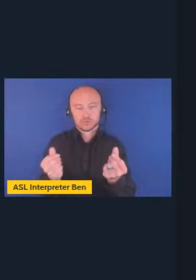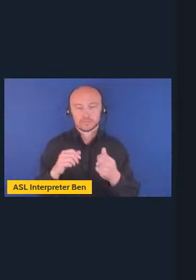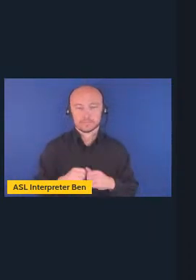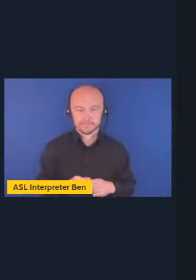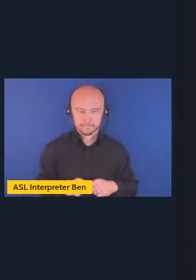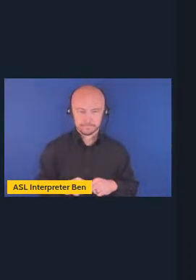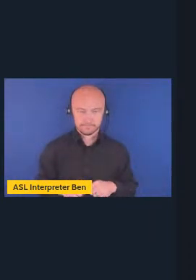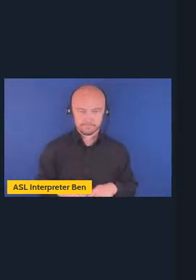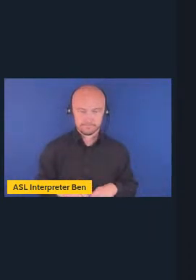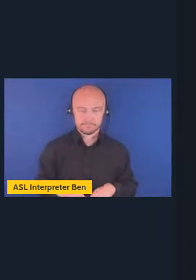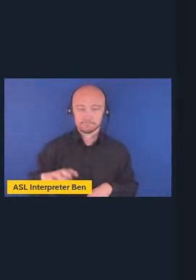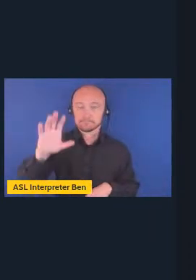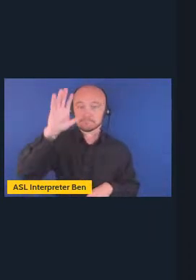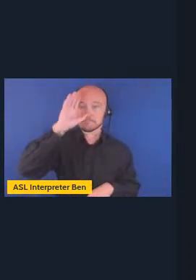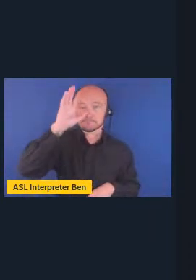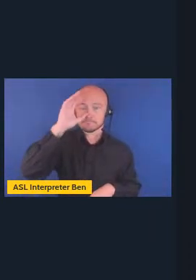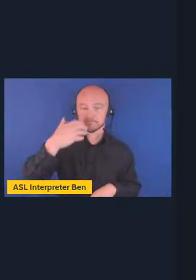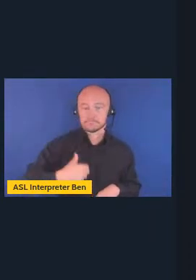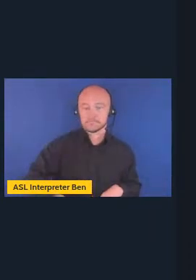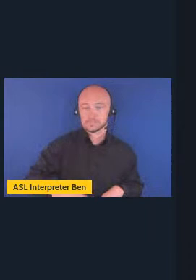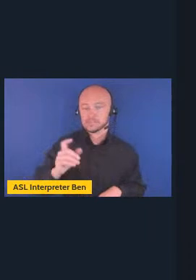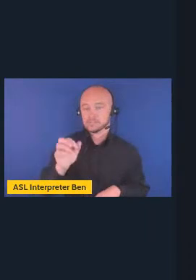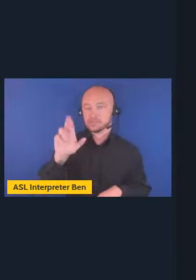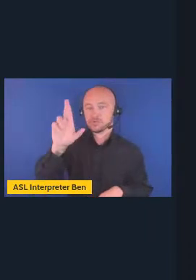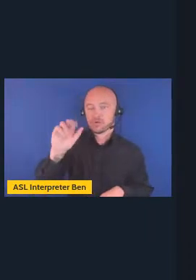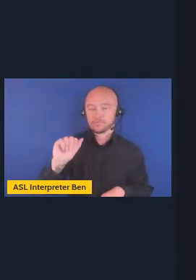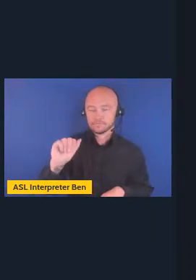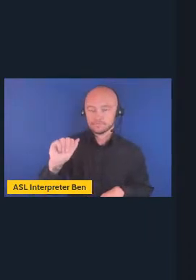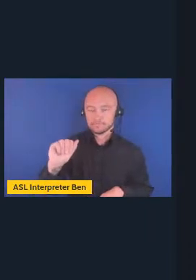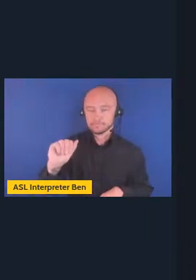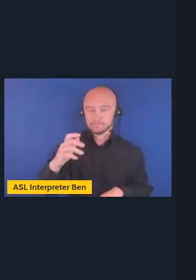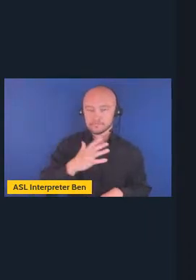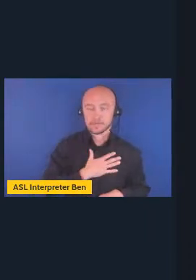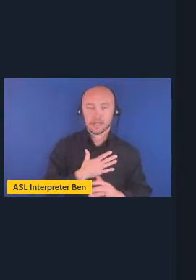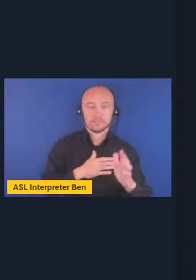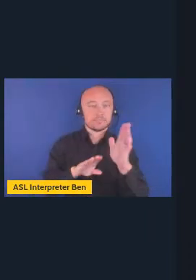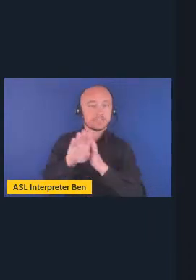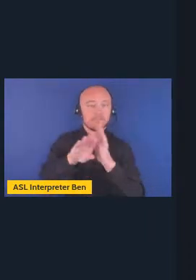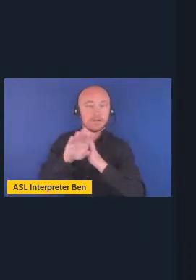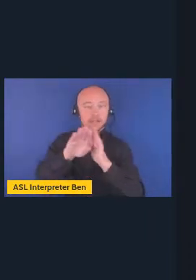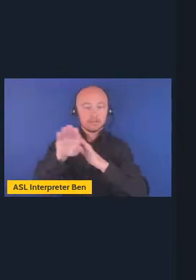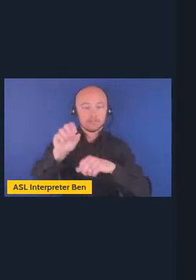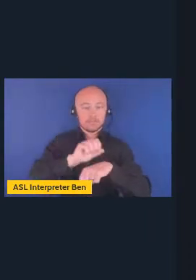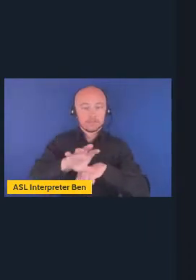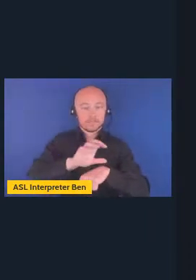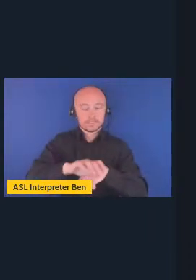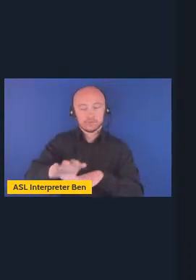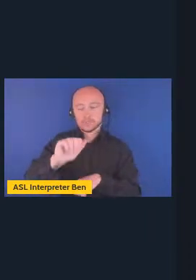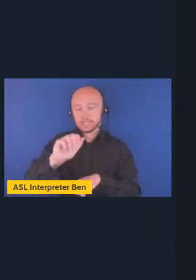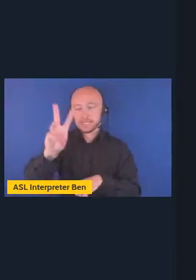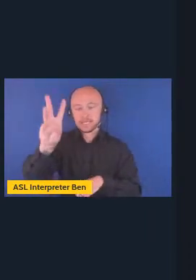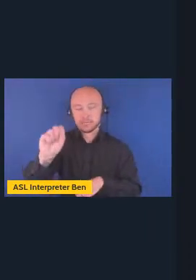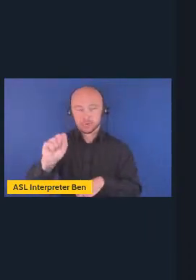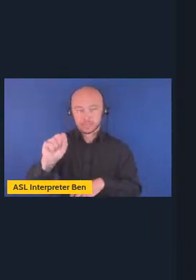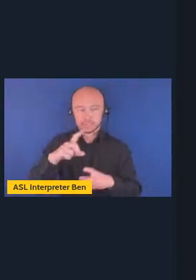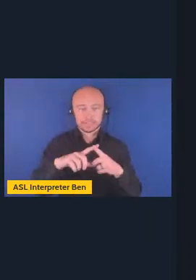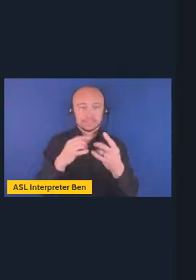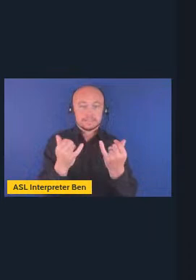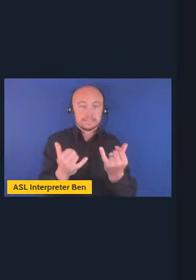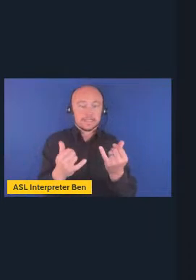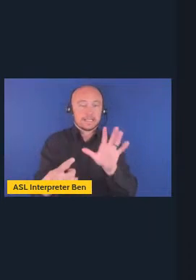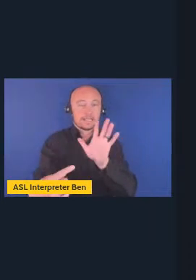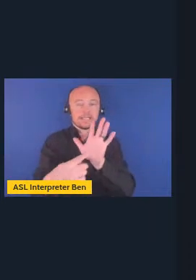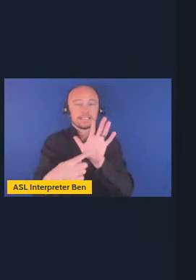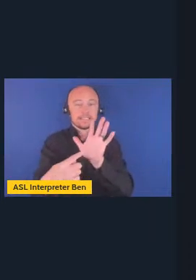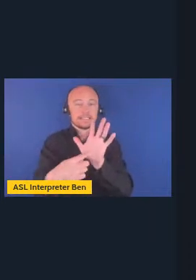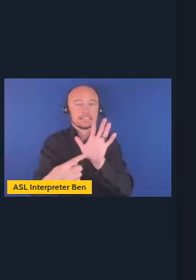Hello, everyone. This is Sharad Chandra, and I am a DevOps consultant at AWS. Today, I would like to demonstrate